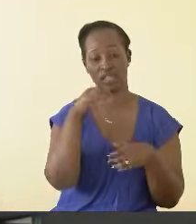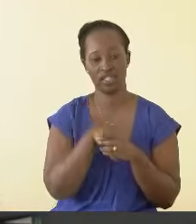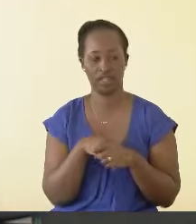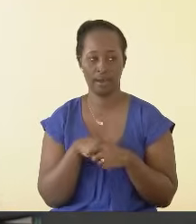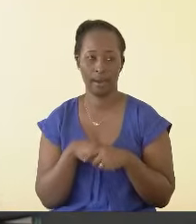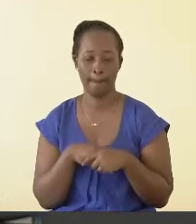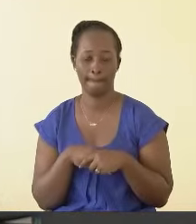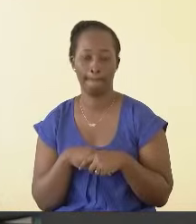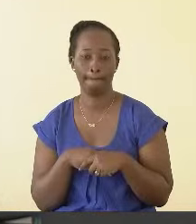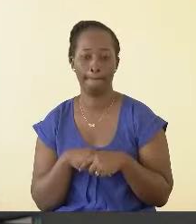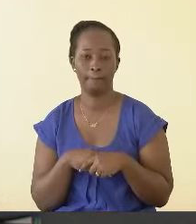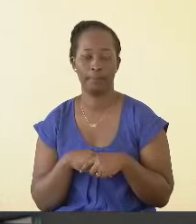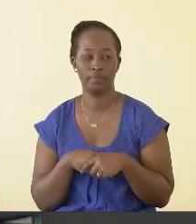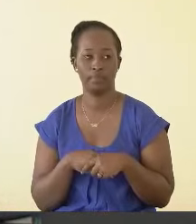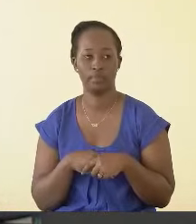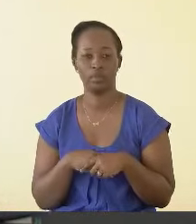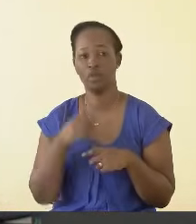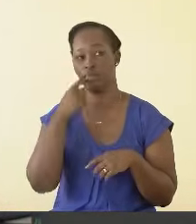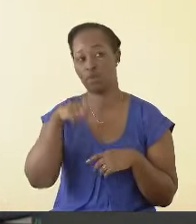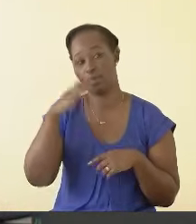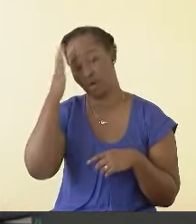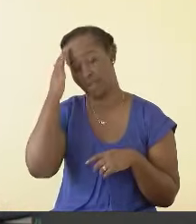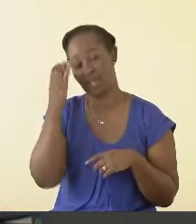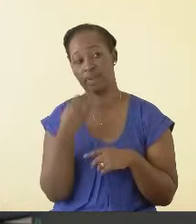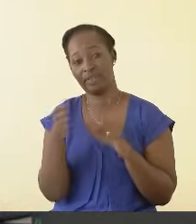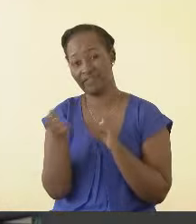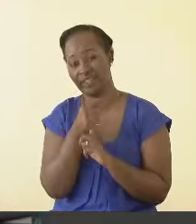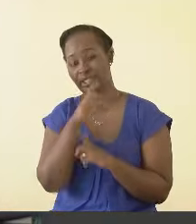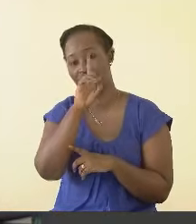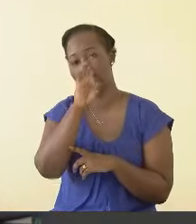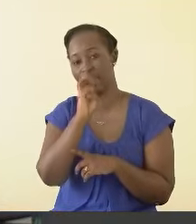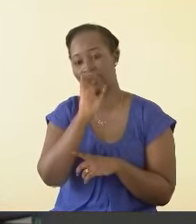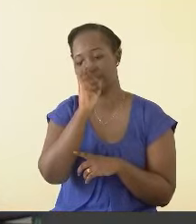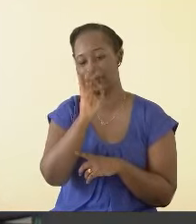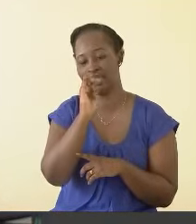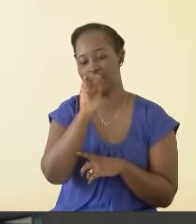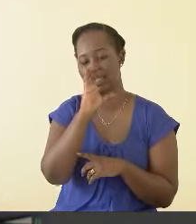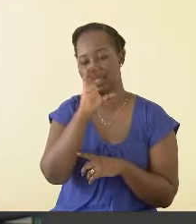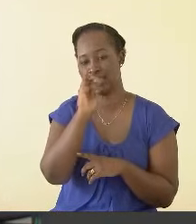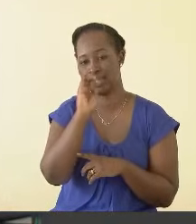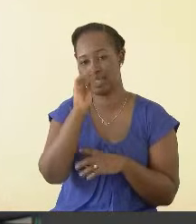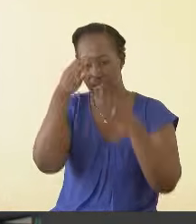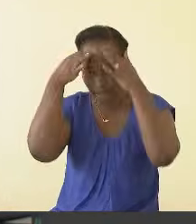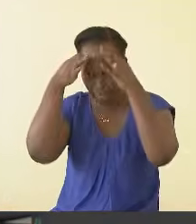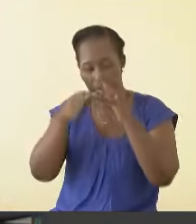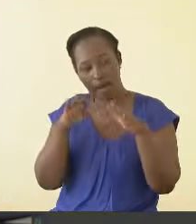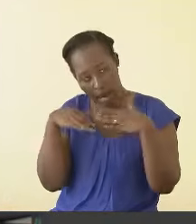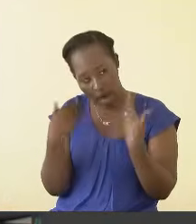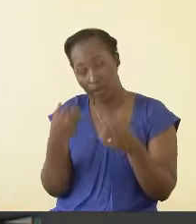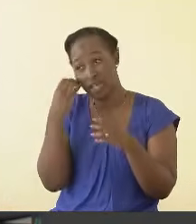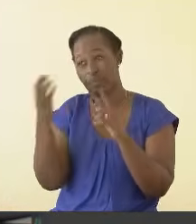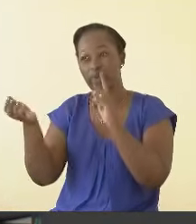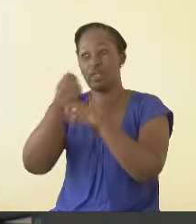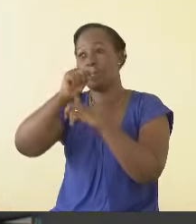So you have to know, if in case I get a deficit, how do I treat it? If you take it to the next period, it